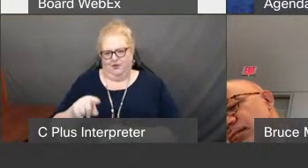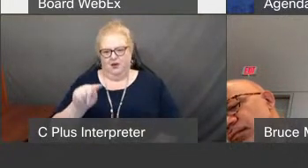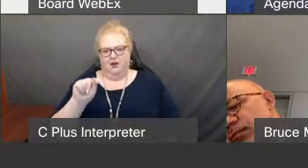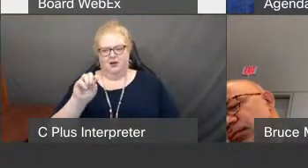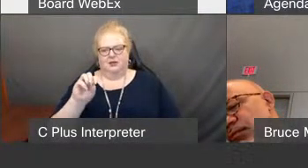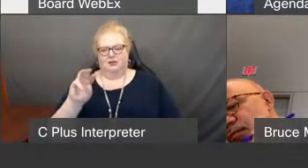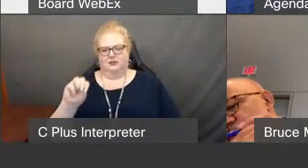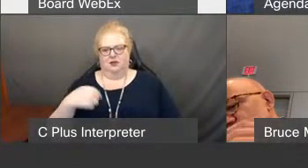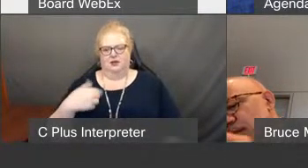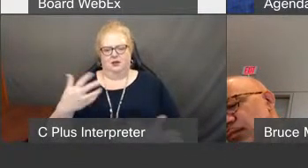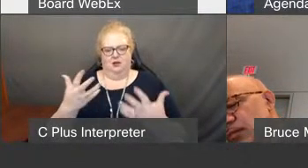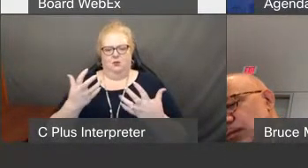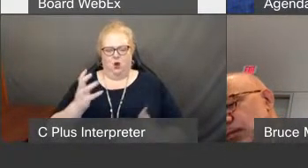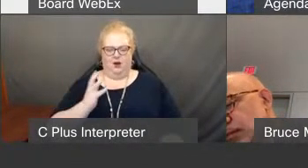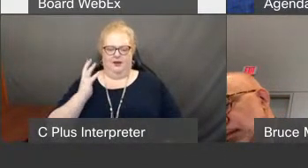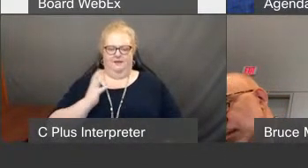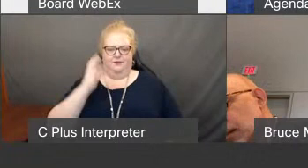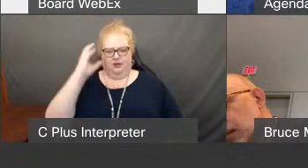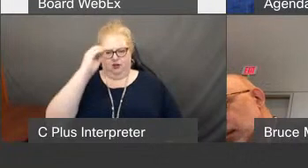official opinion from your office